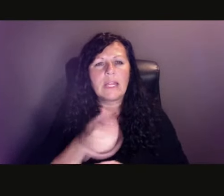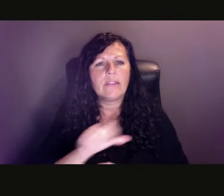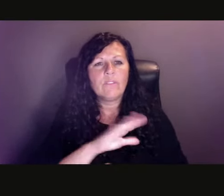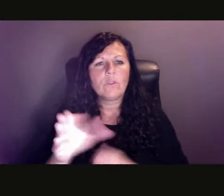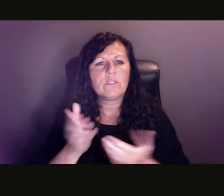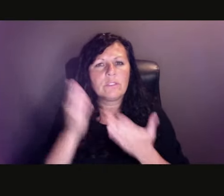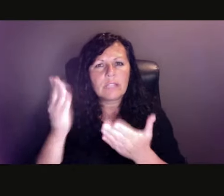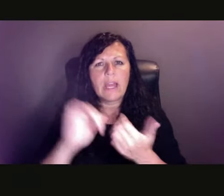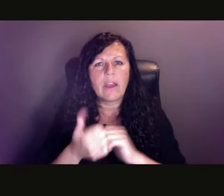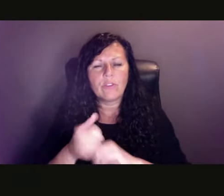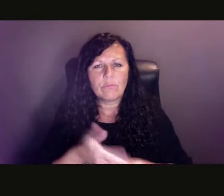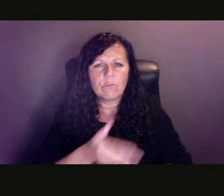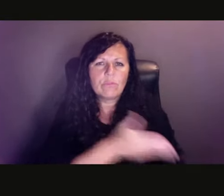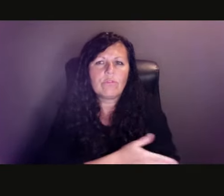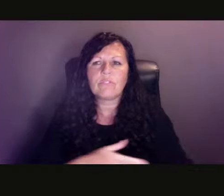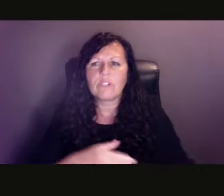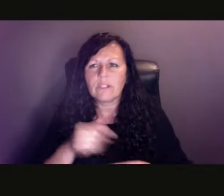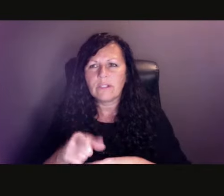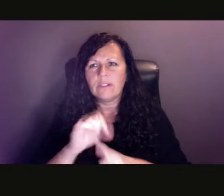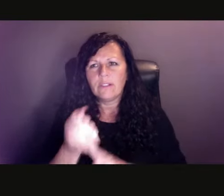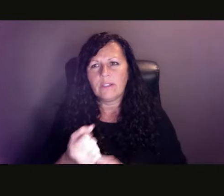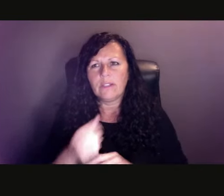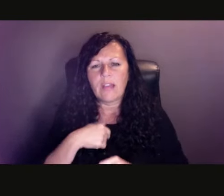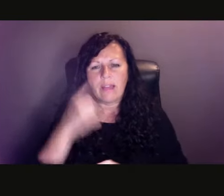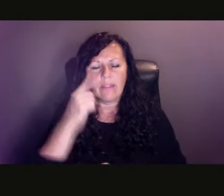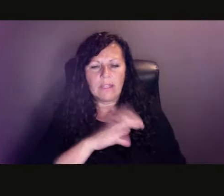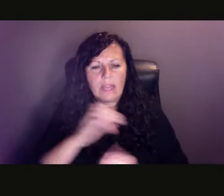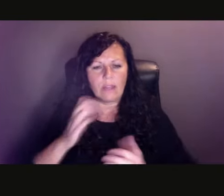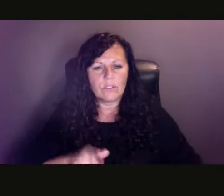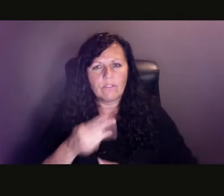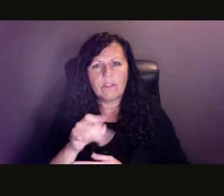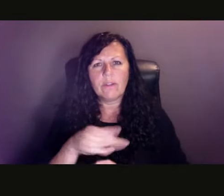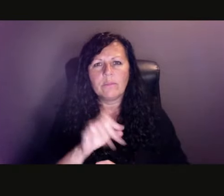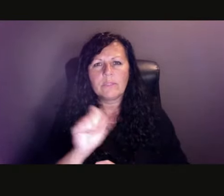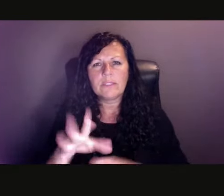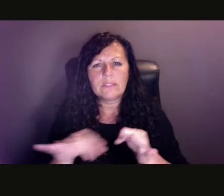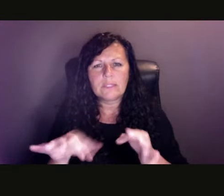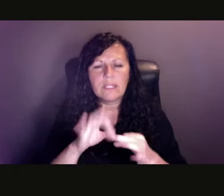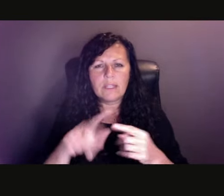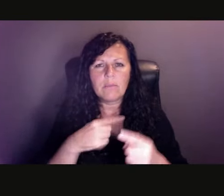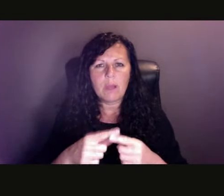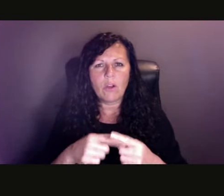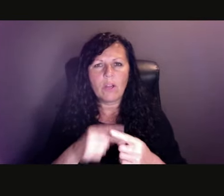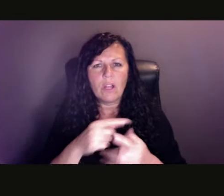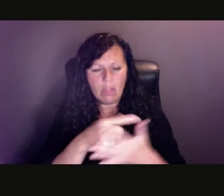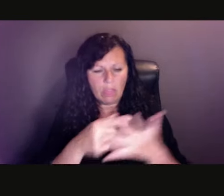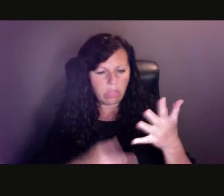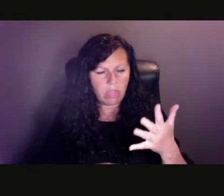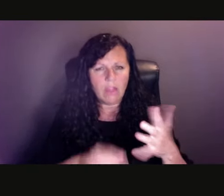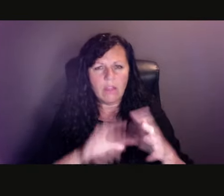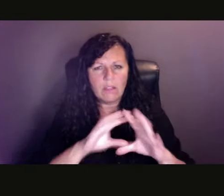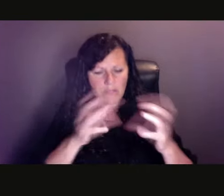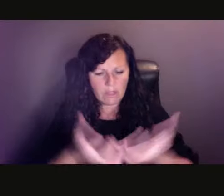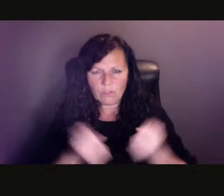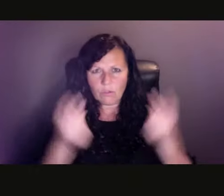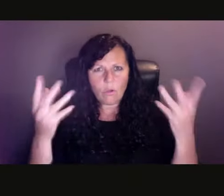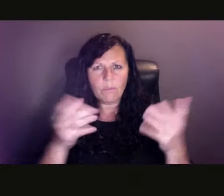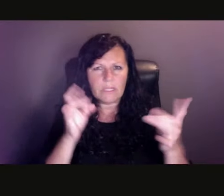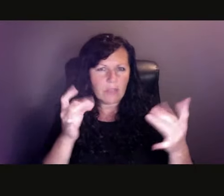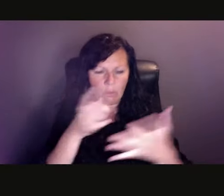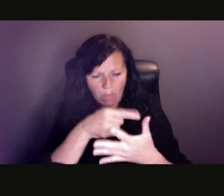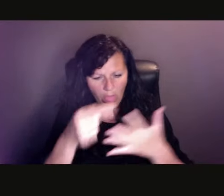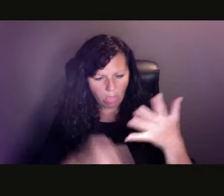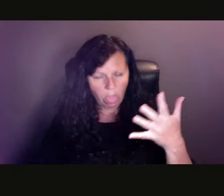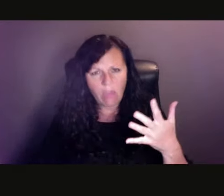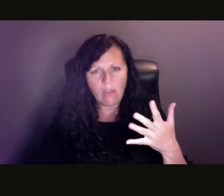better package. I think Councillor Phillips's statement of a smorgasbord of terribles or whatever it was that he said, awful, smorgasbord